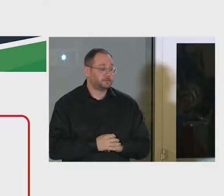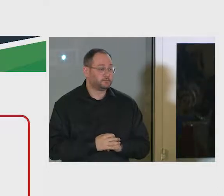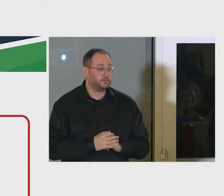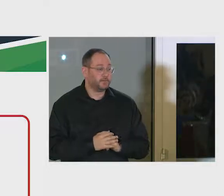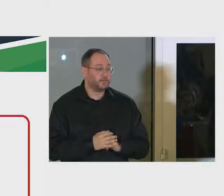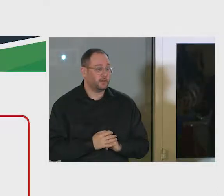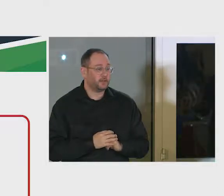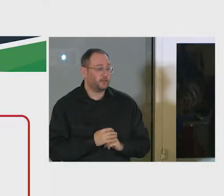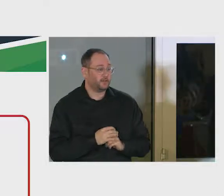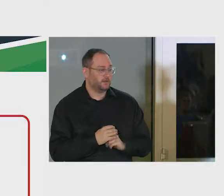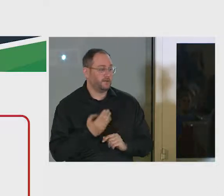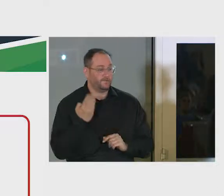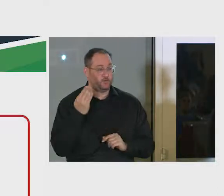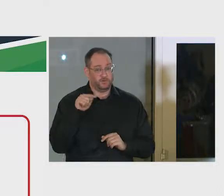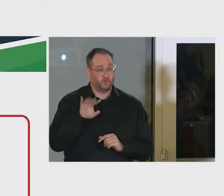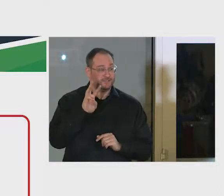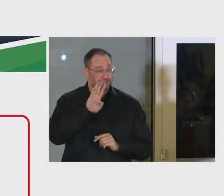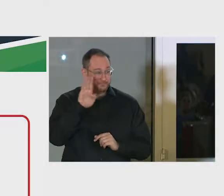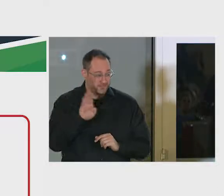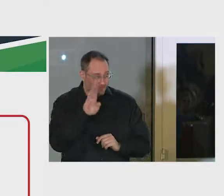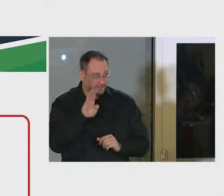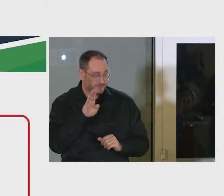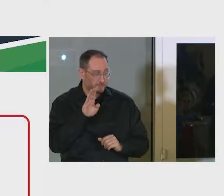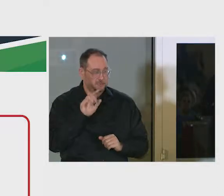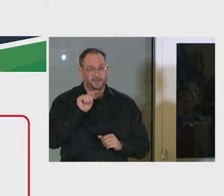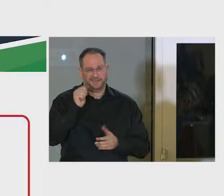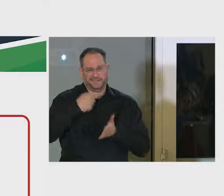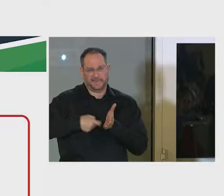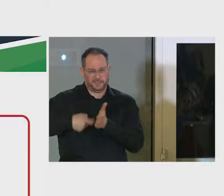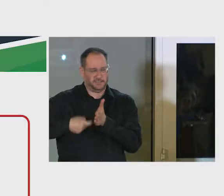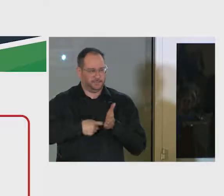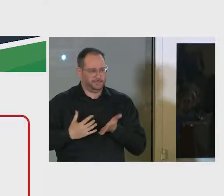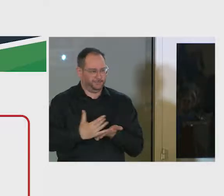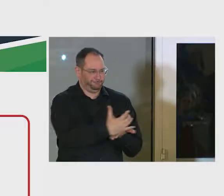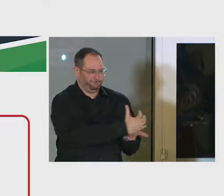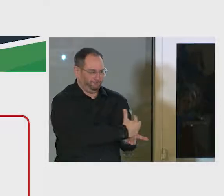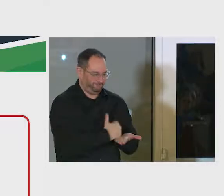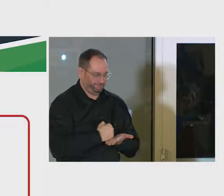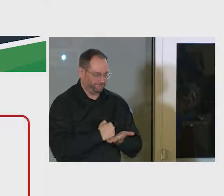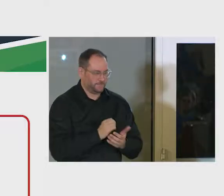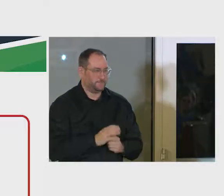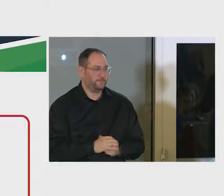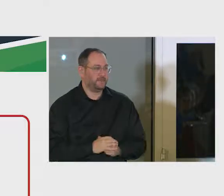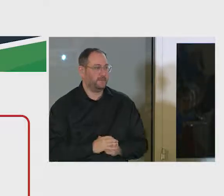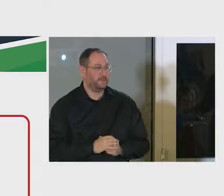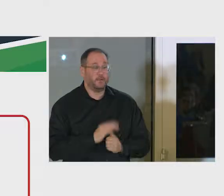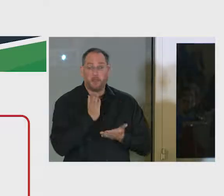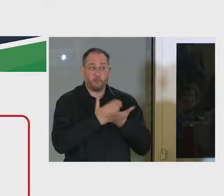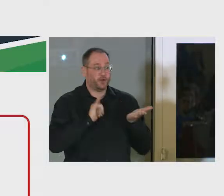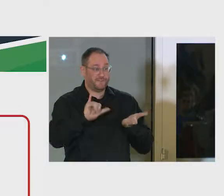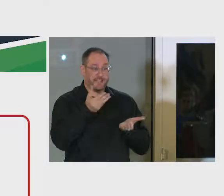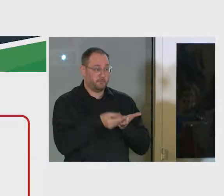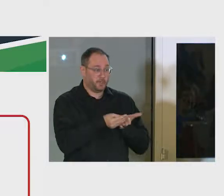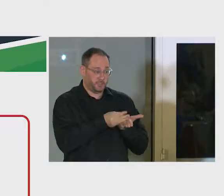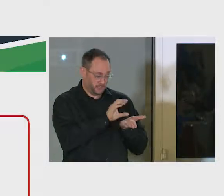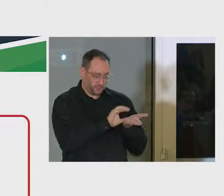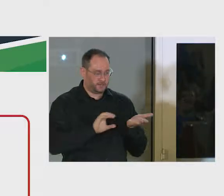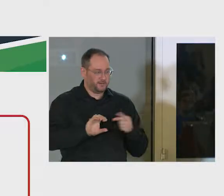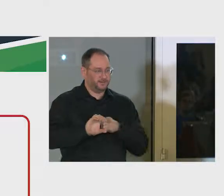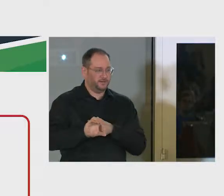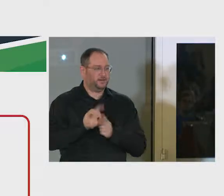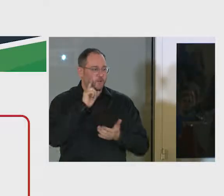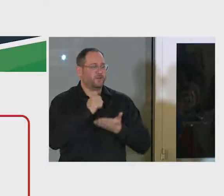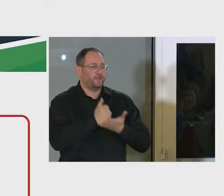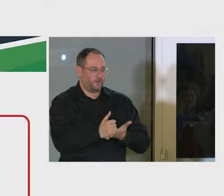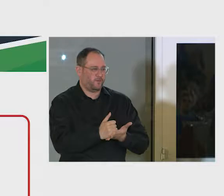really specific purposes like the Housing Production Trust Fund. But in addition to this operating budget, we also have what's known as a capital